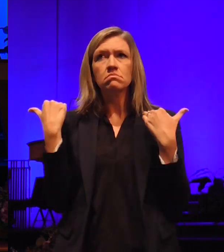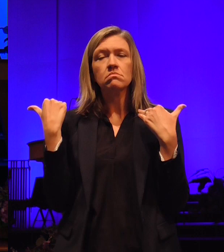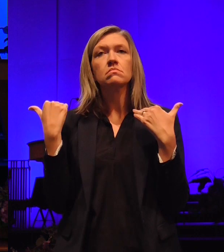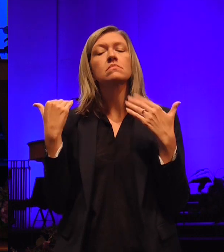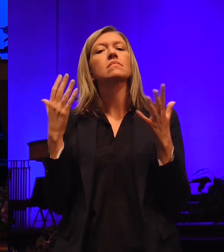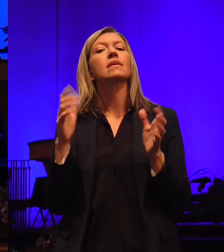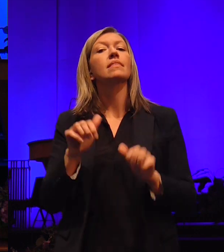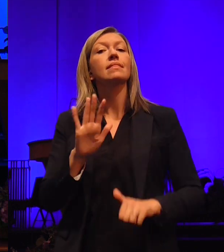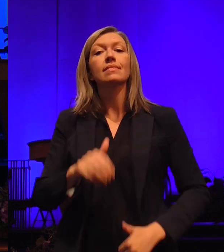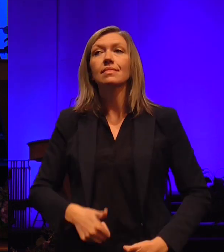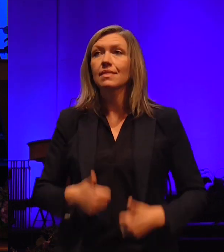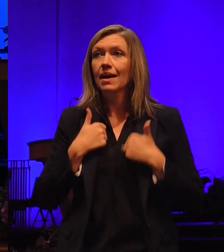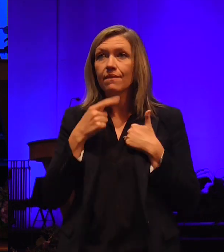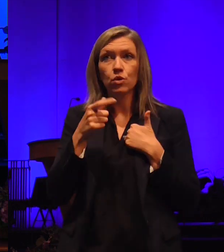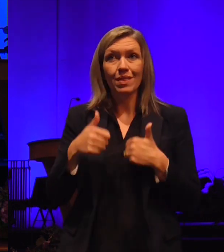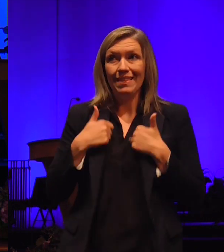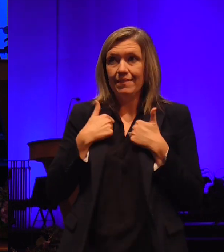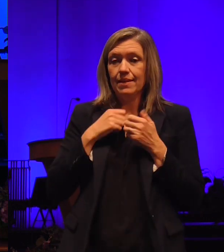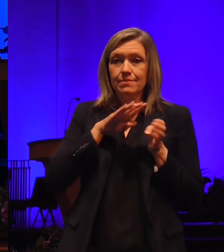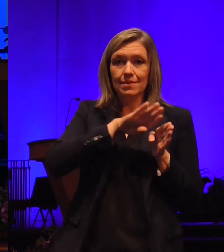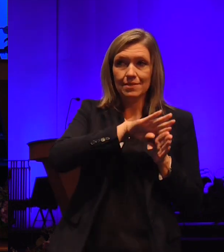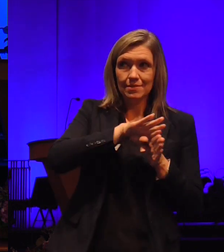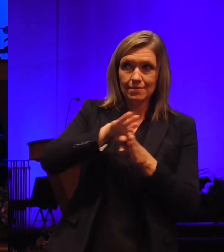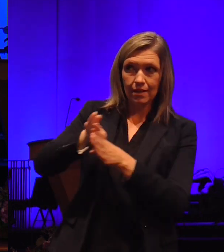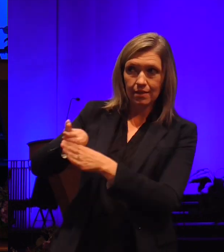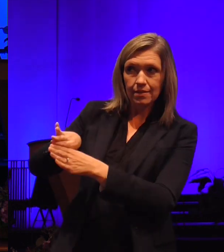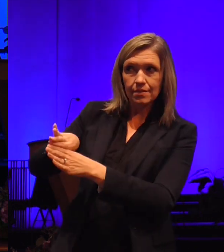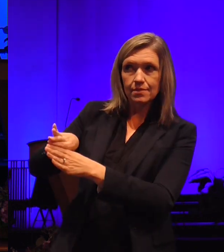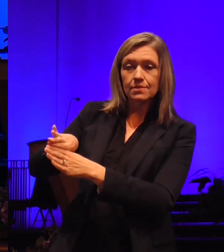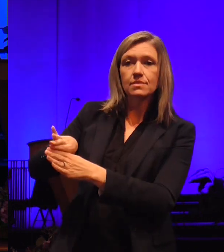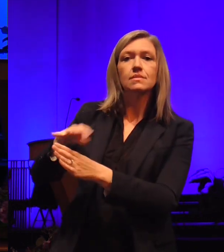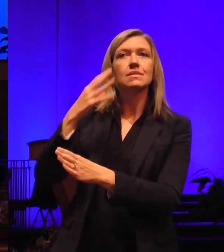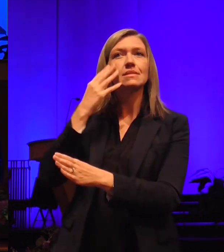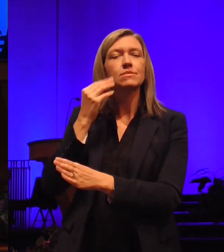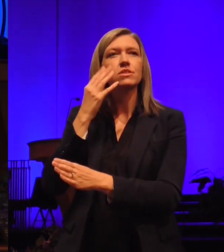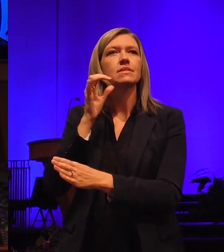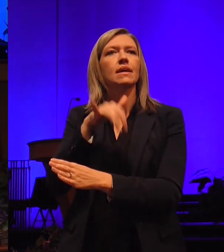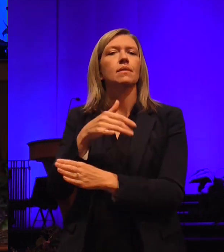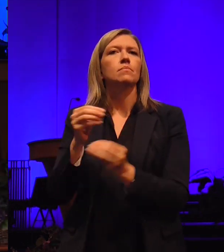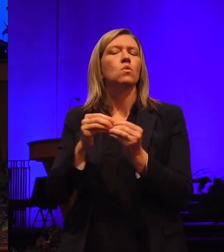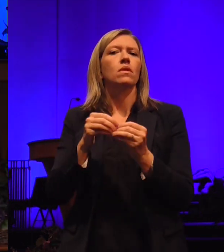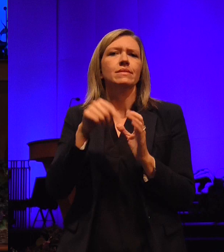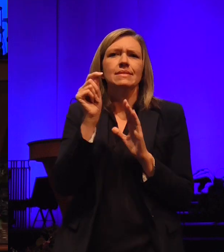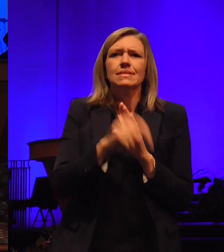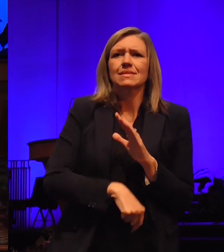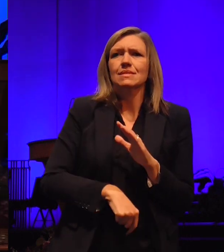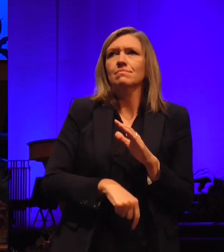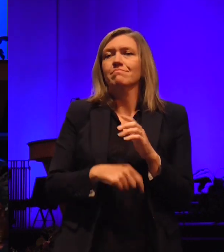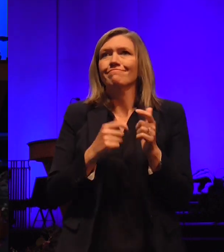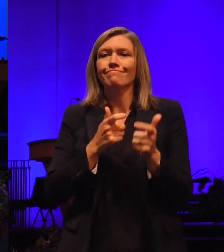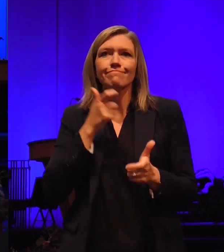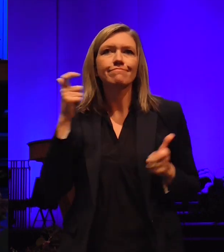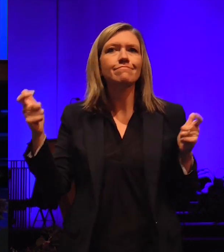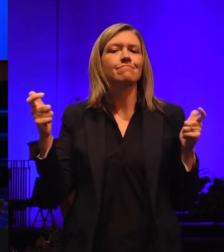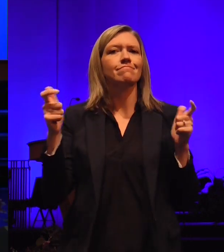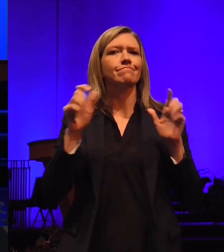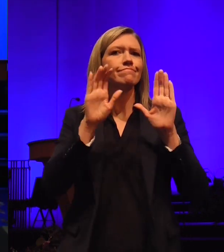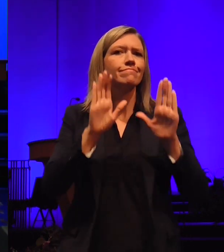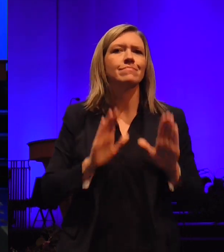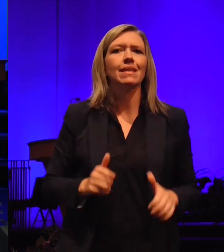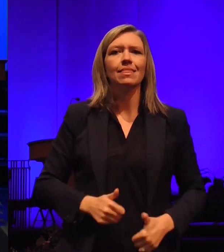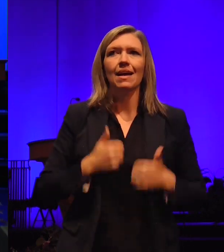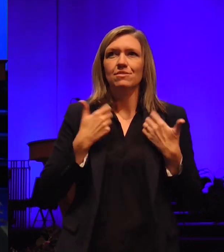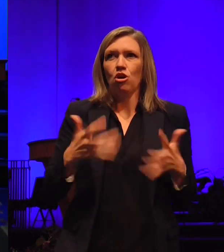Put the life you're living aside to experience that grander life that's living you.